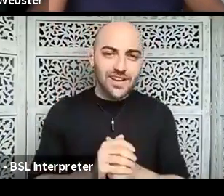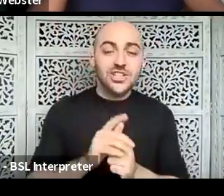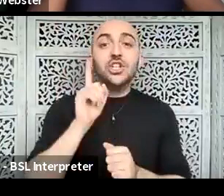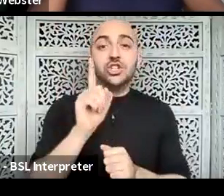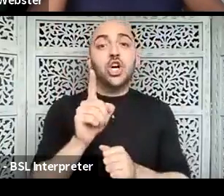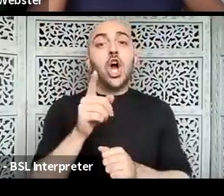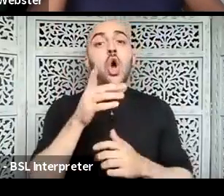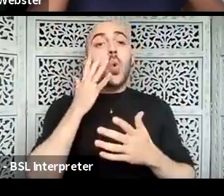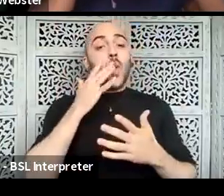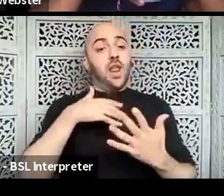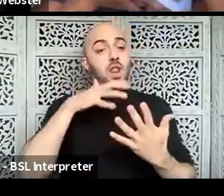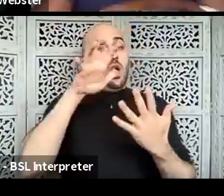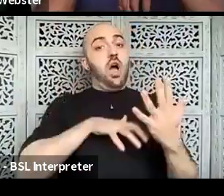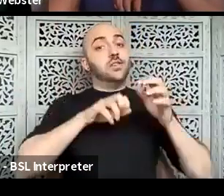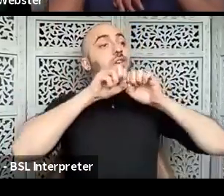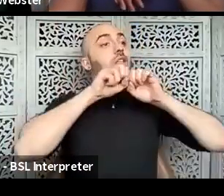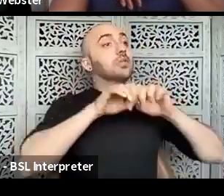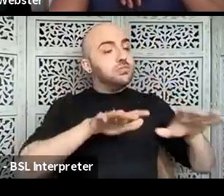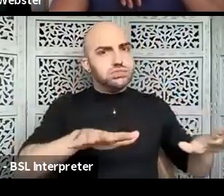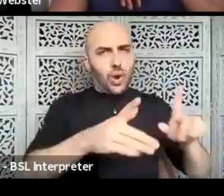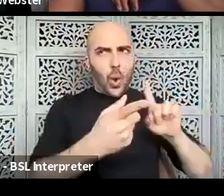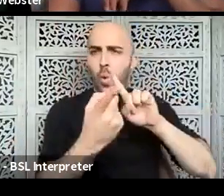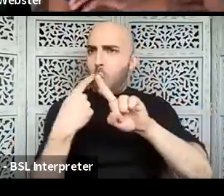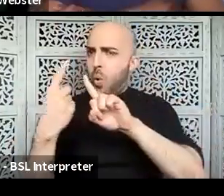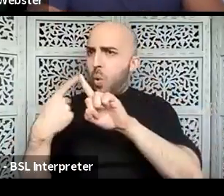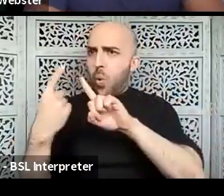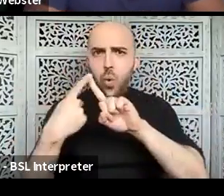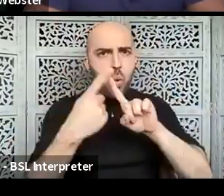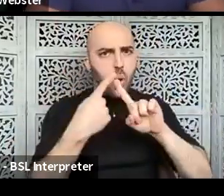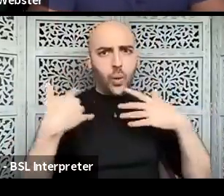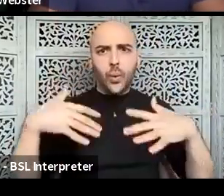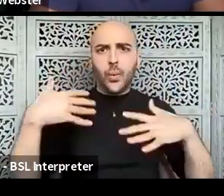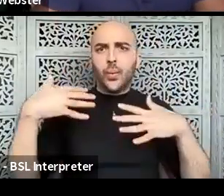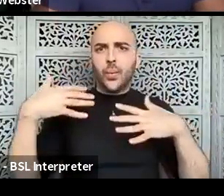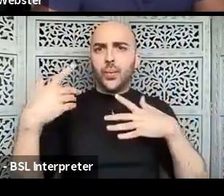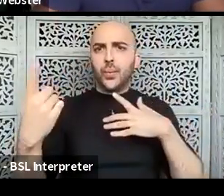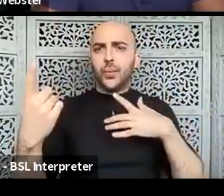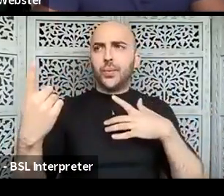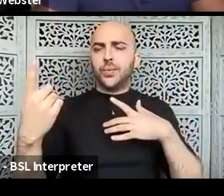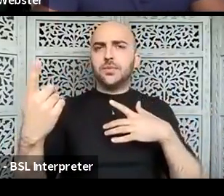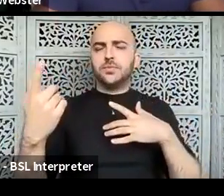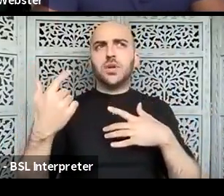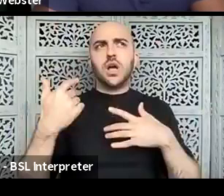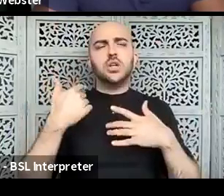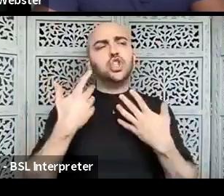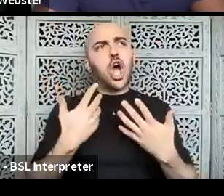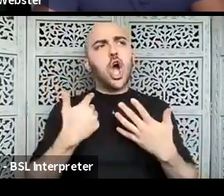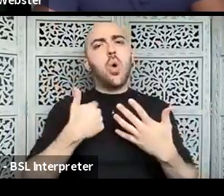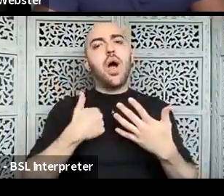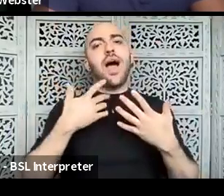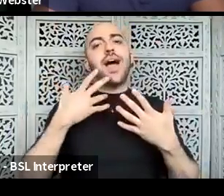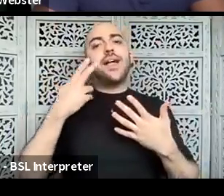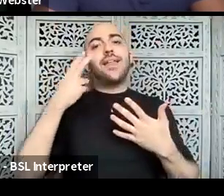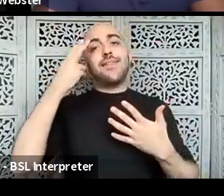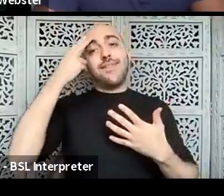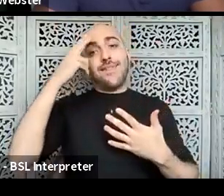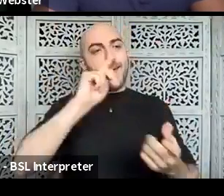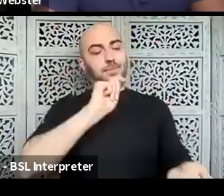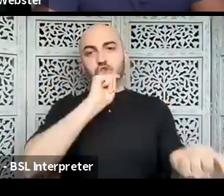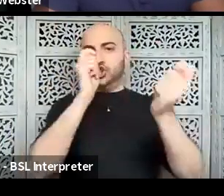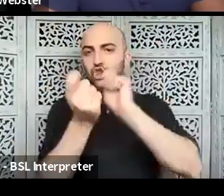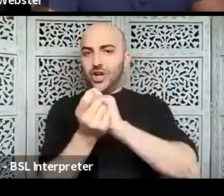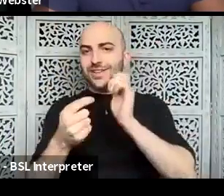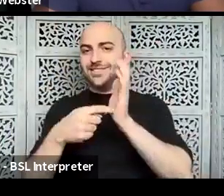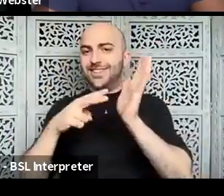sort of responded. I got a lot of messages, and I'd been running. I had to change the name to CV Mindset